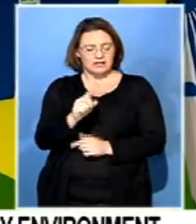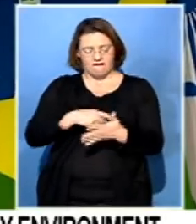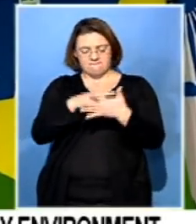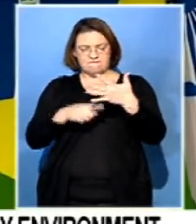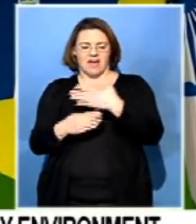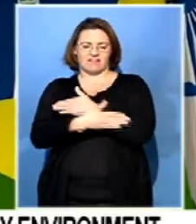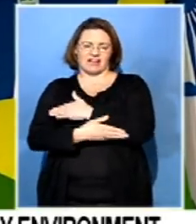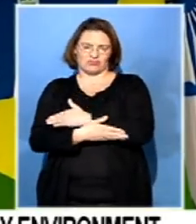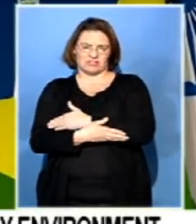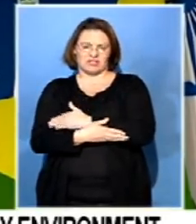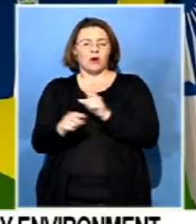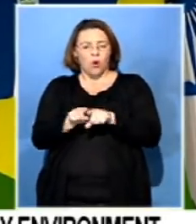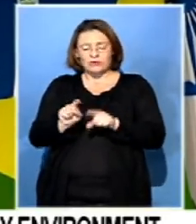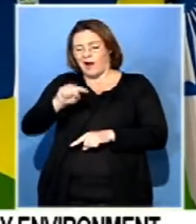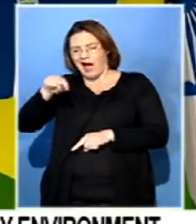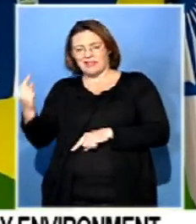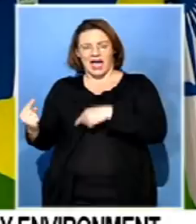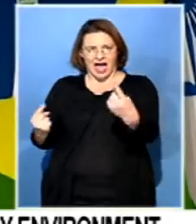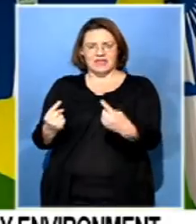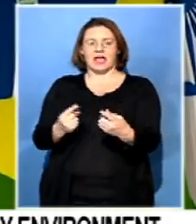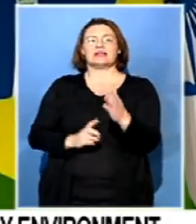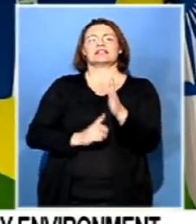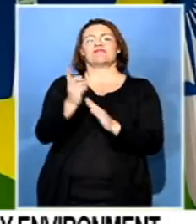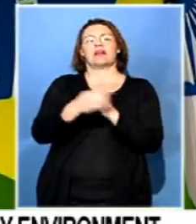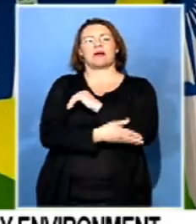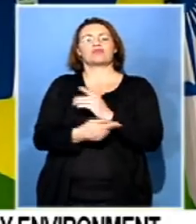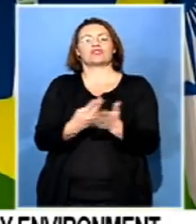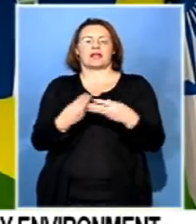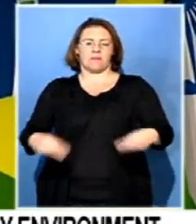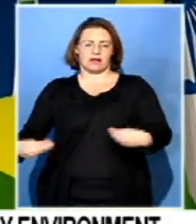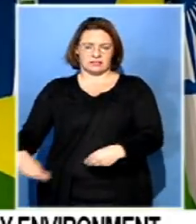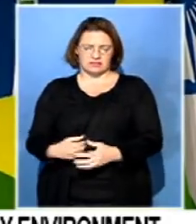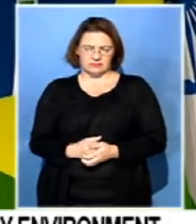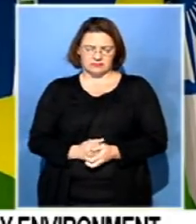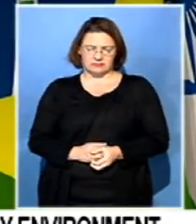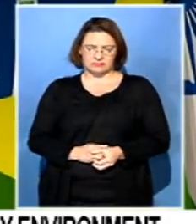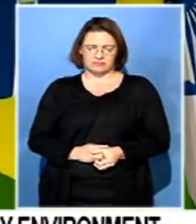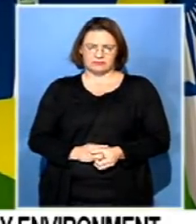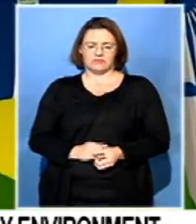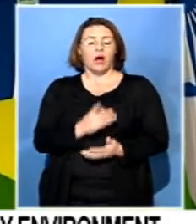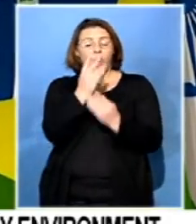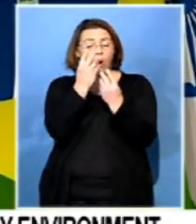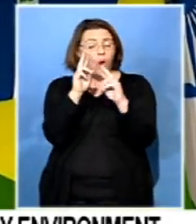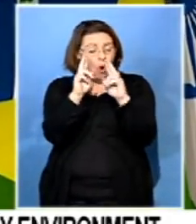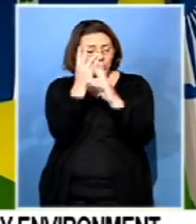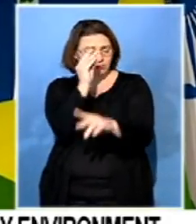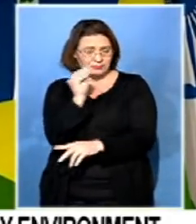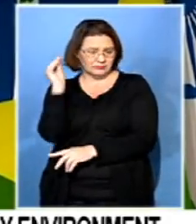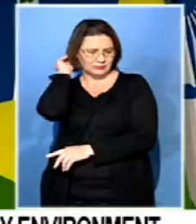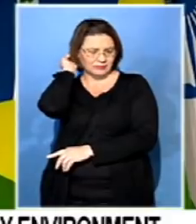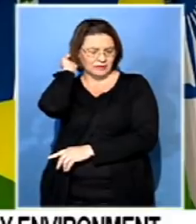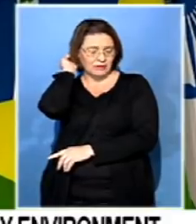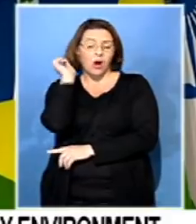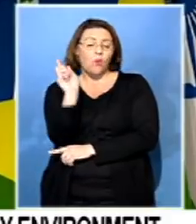five countries and other emerging markets and developing countries. I also hope you will keep in mind the needs of the